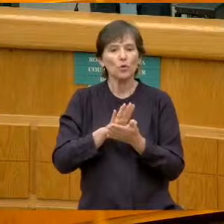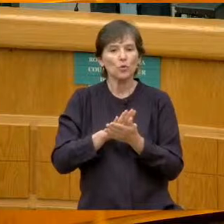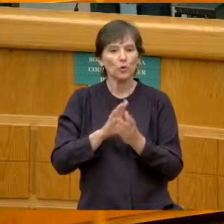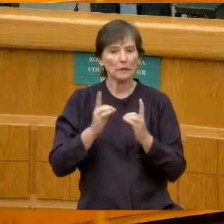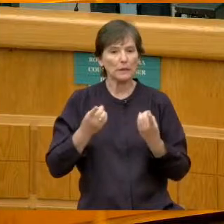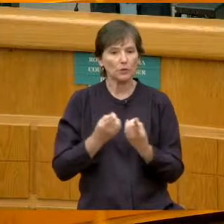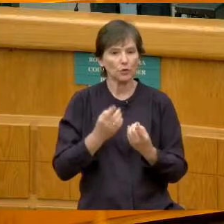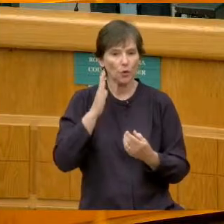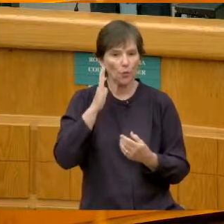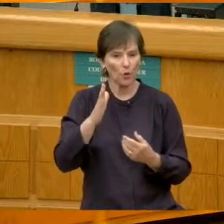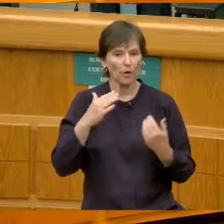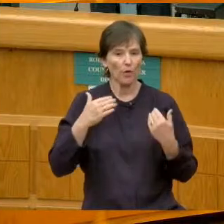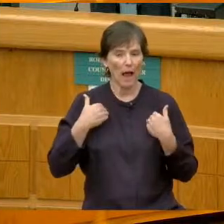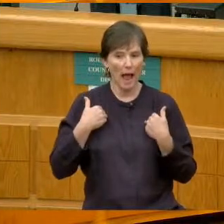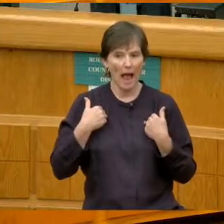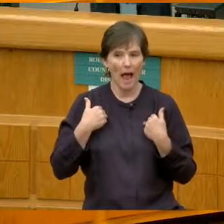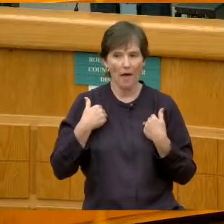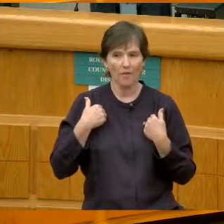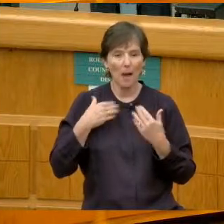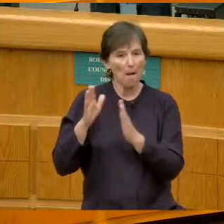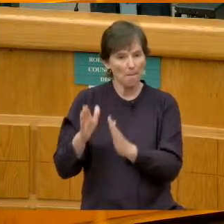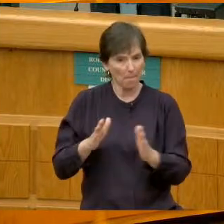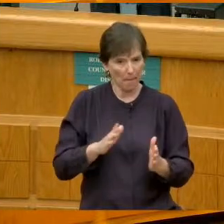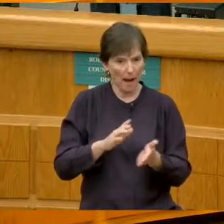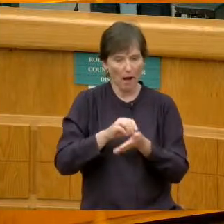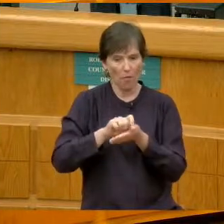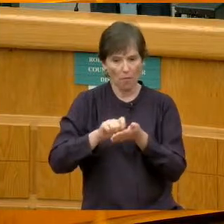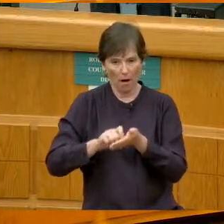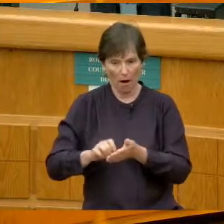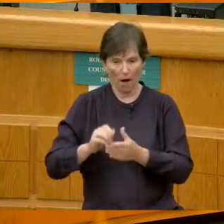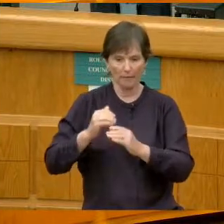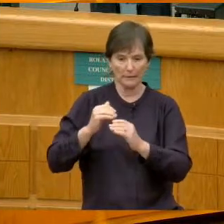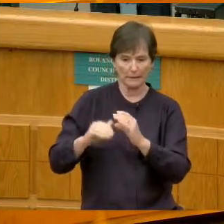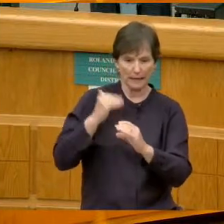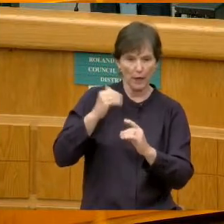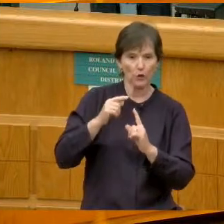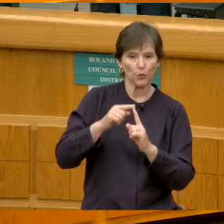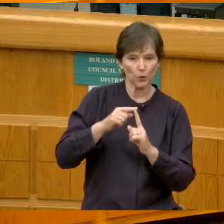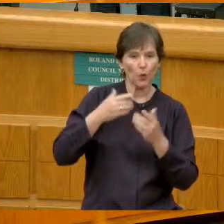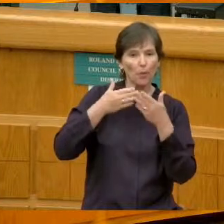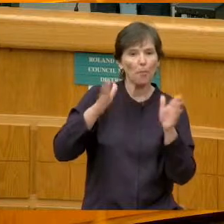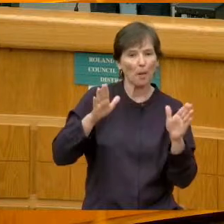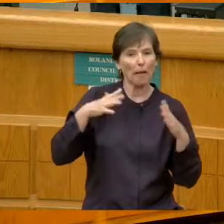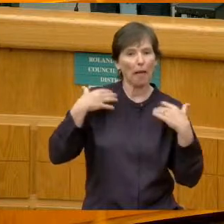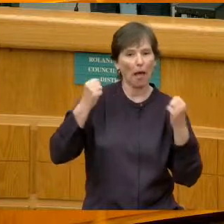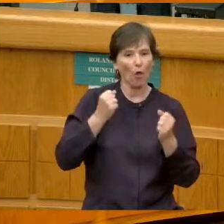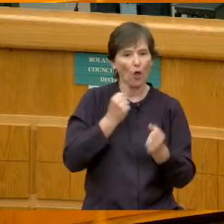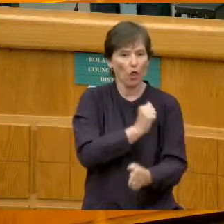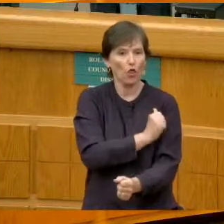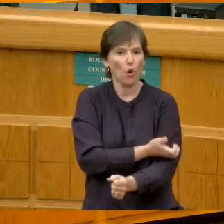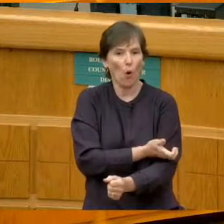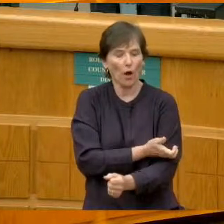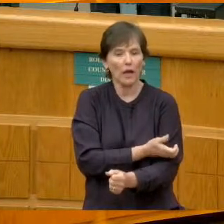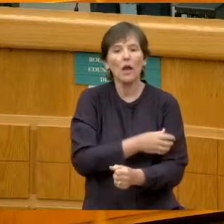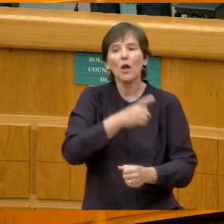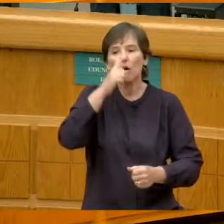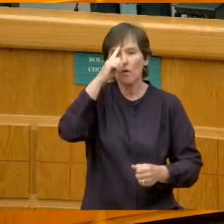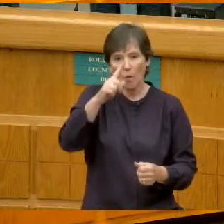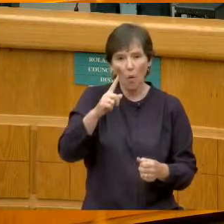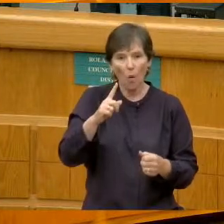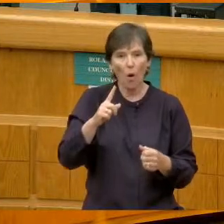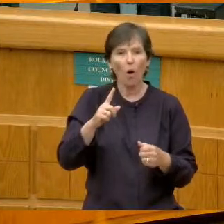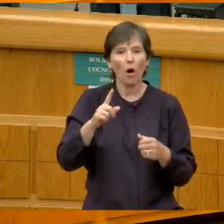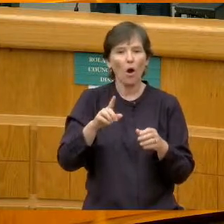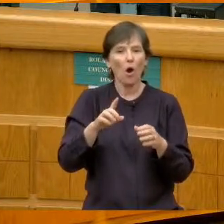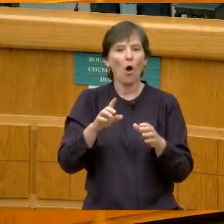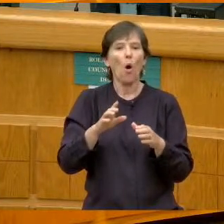submitted to the Corpus Christi Nueces County Health Authority for reopening of on-campus activities